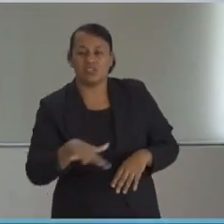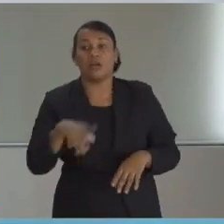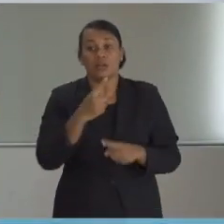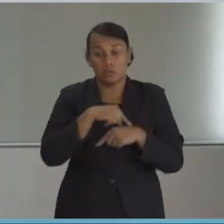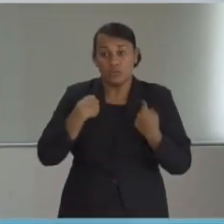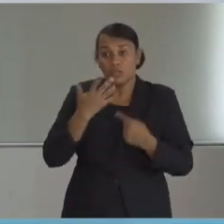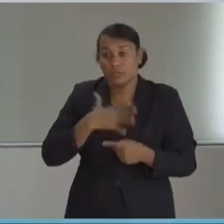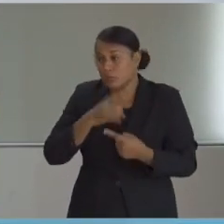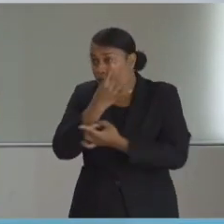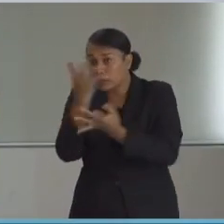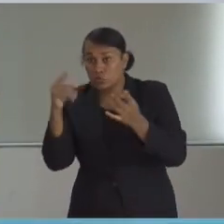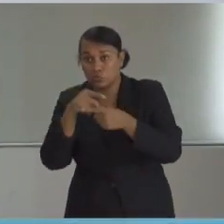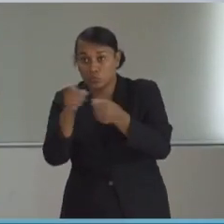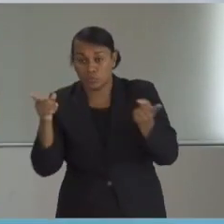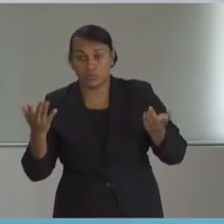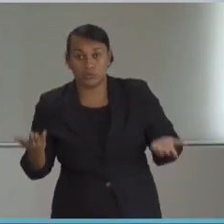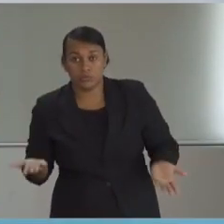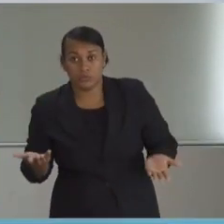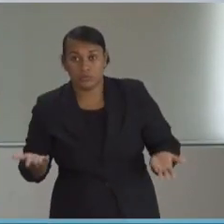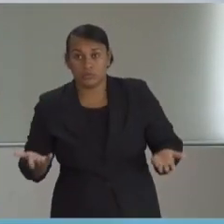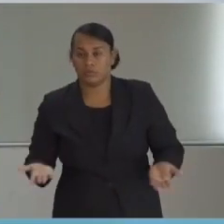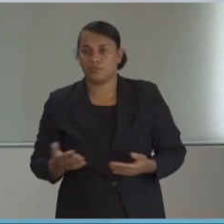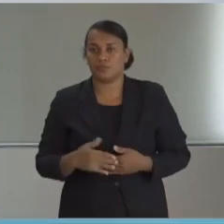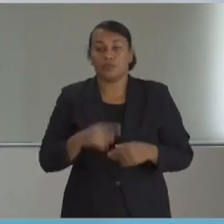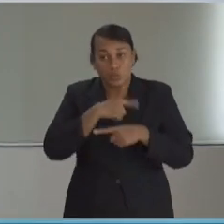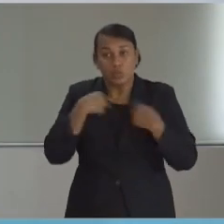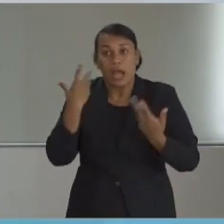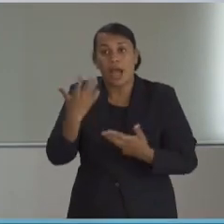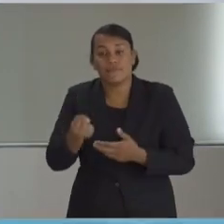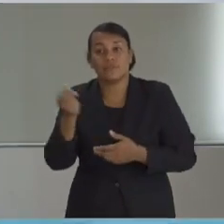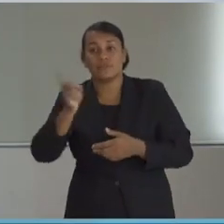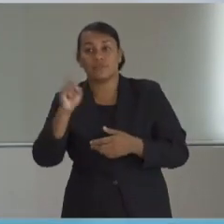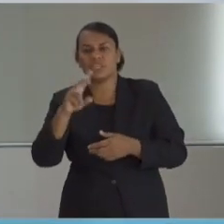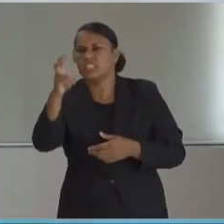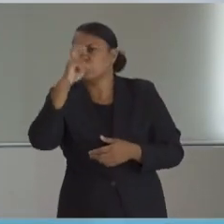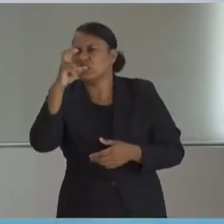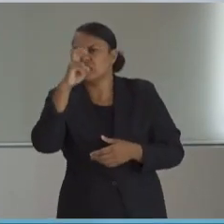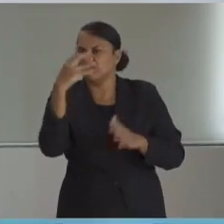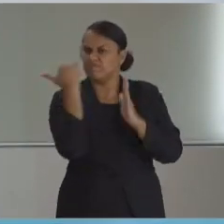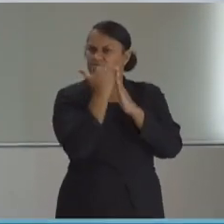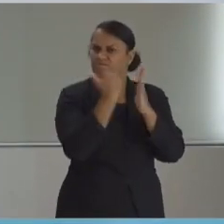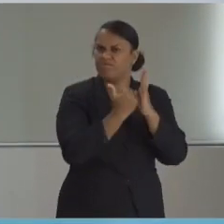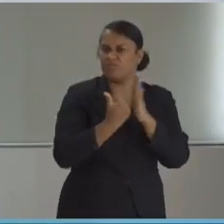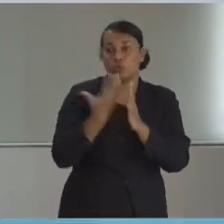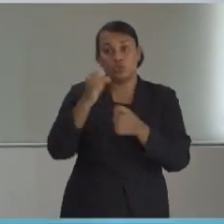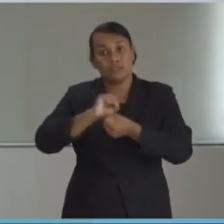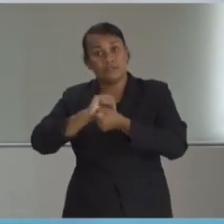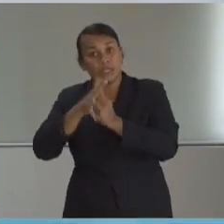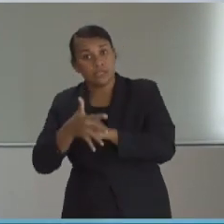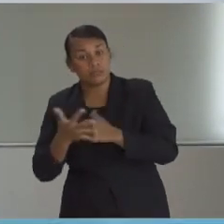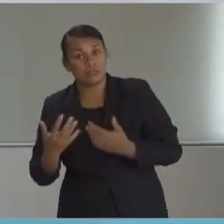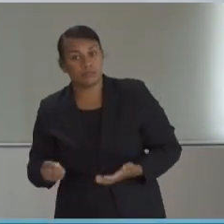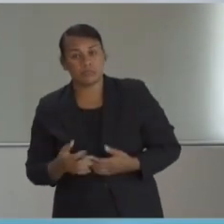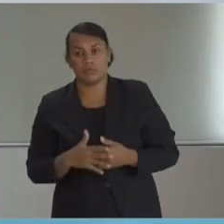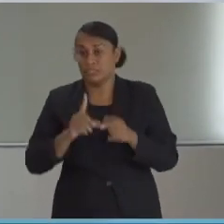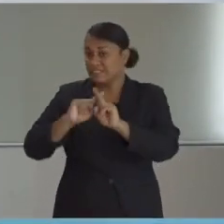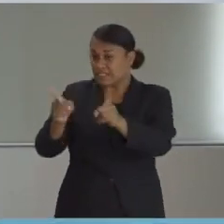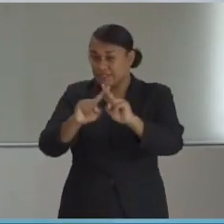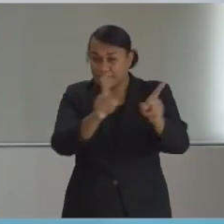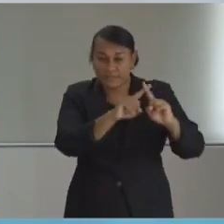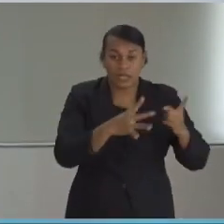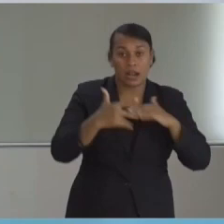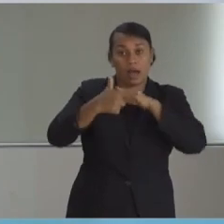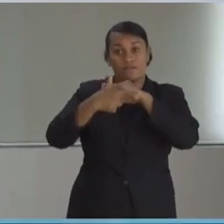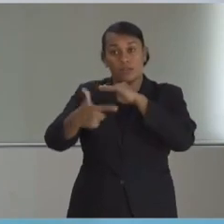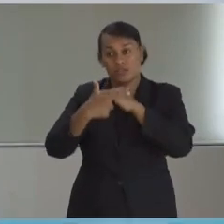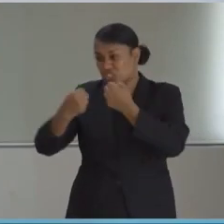that again we have COVID restrictions and we have varying degrees of devastation